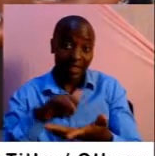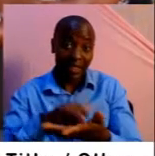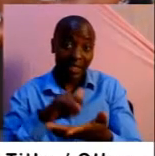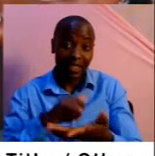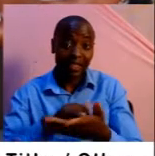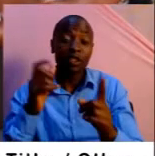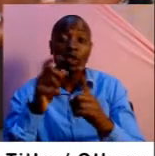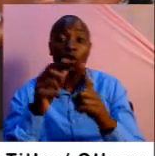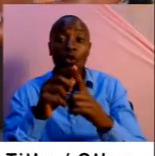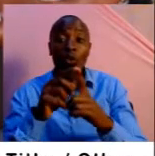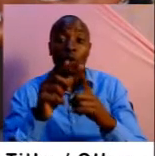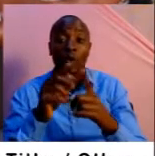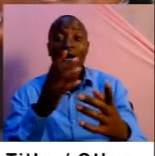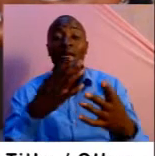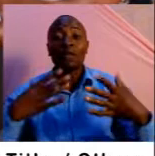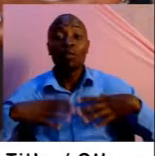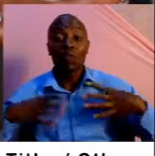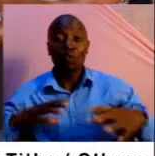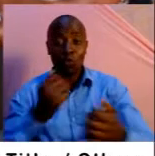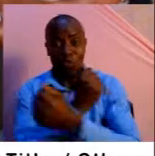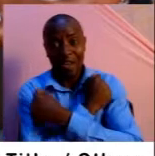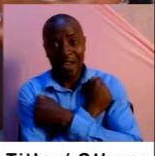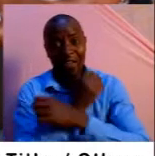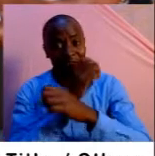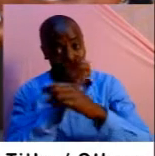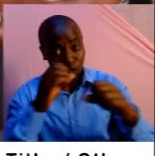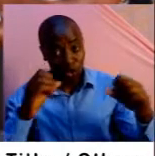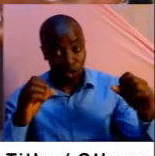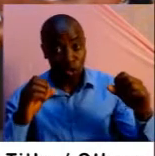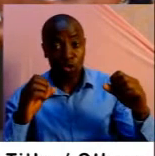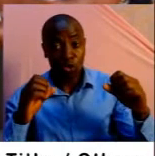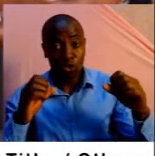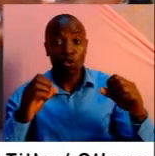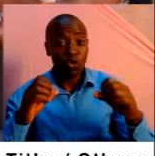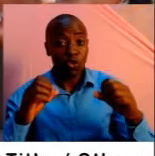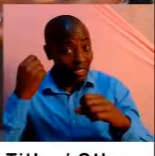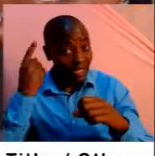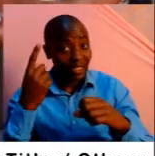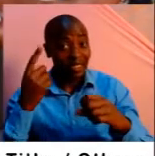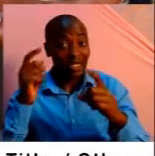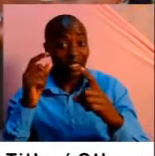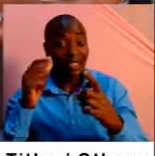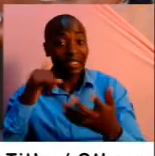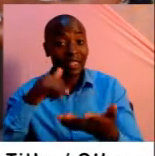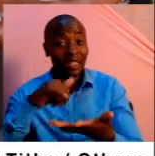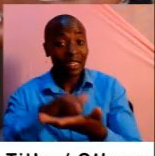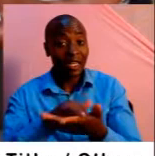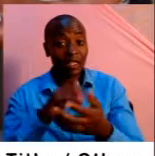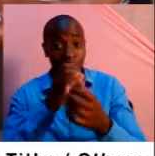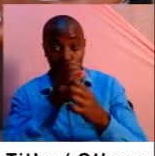people do not or people don't really associate well with, and they don't really understand it. Like